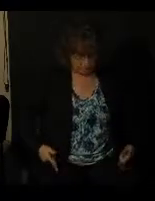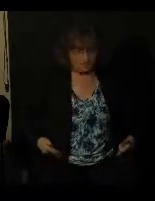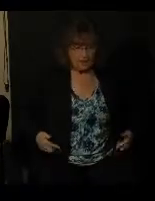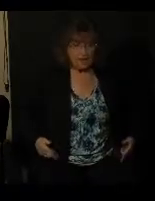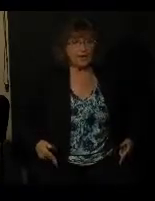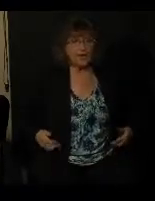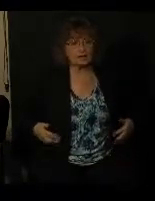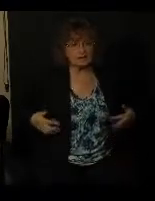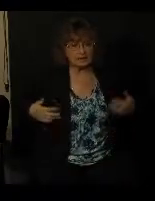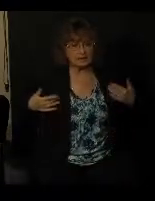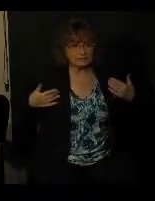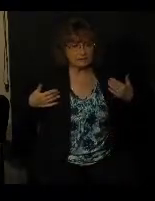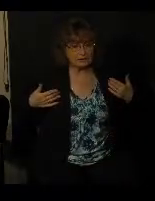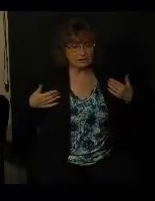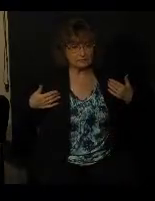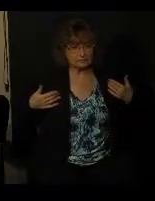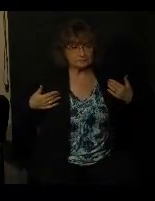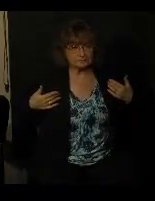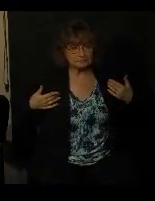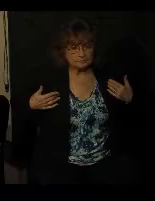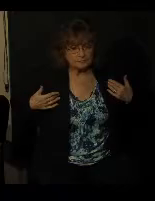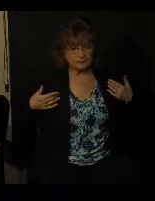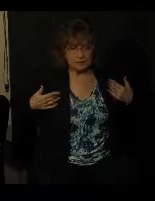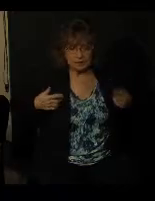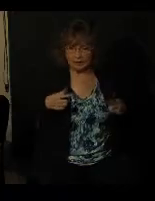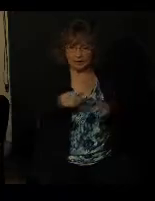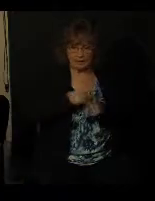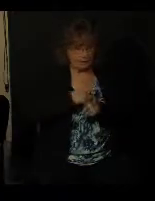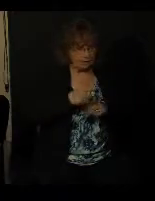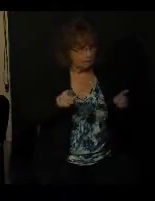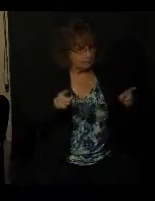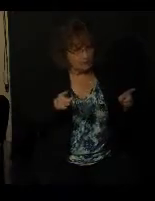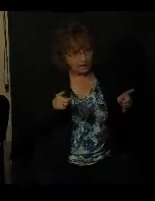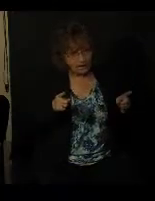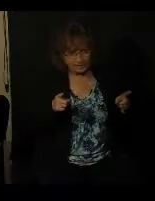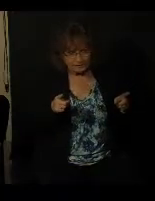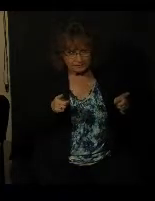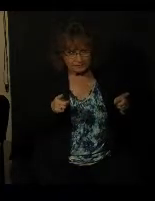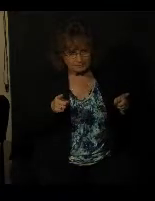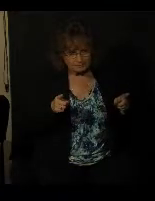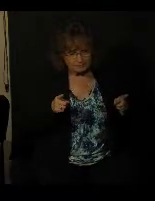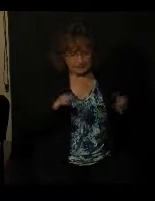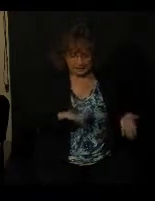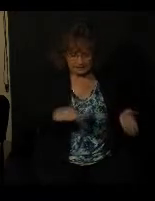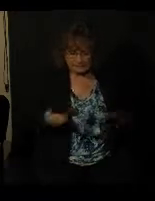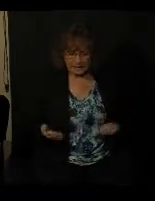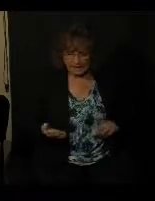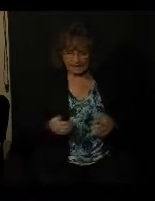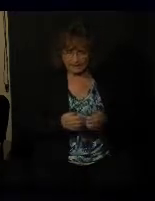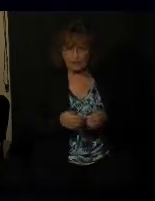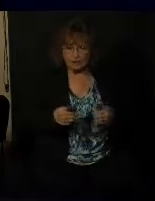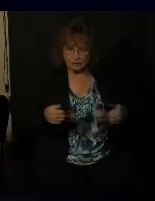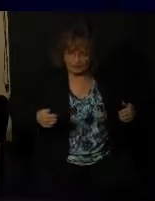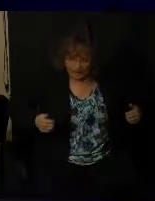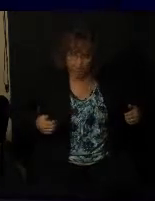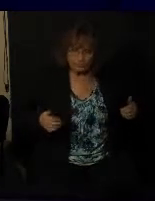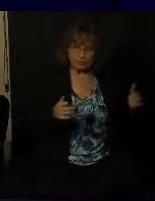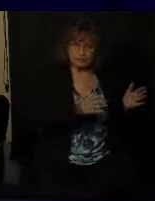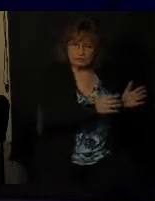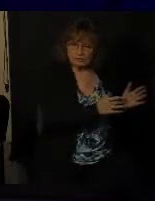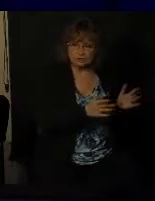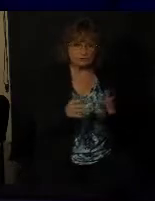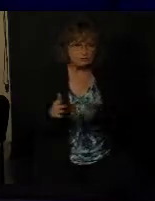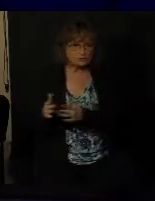In addition, he stated, if you like, you can call the laws of science God if you want, but it wouldn't be a personal